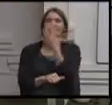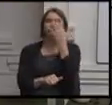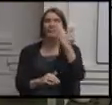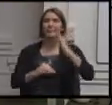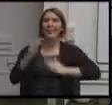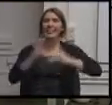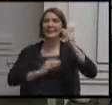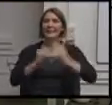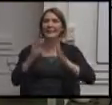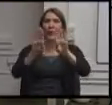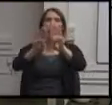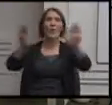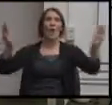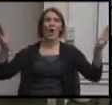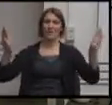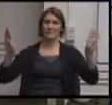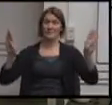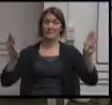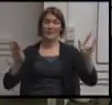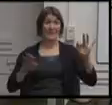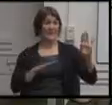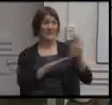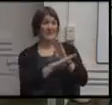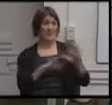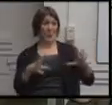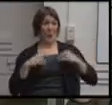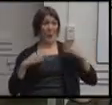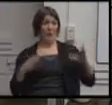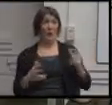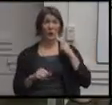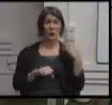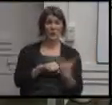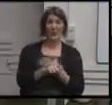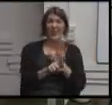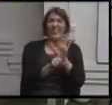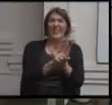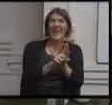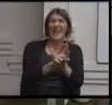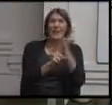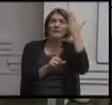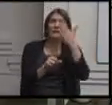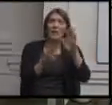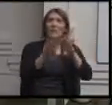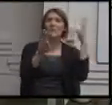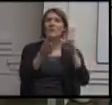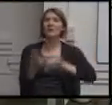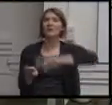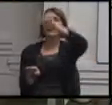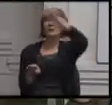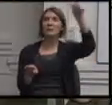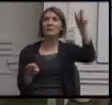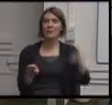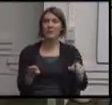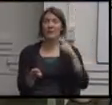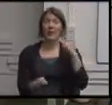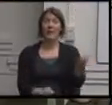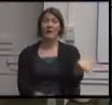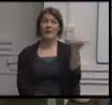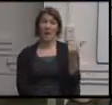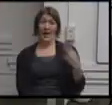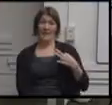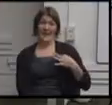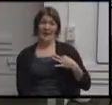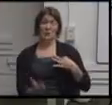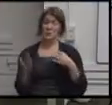cost share for our downtown business owners if they want to improve their facade. They have to make an application to us. We'll run it through certain parameters,